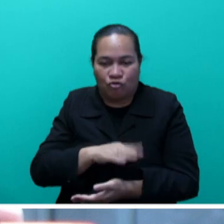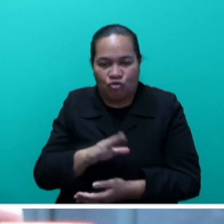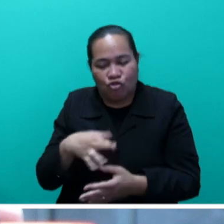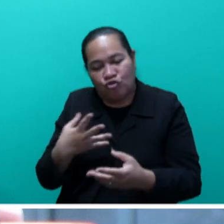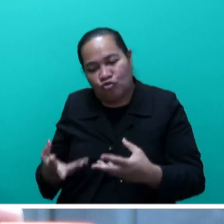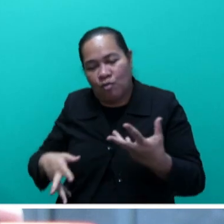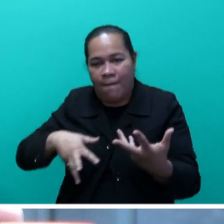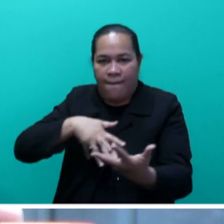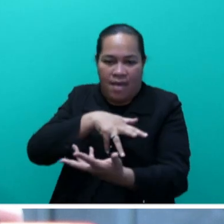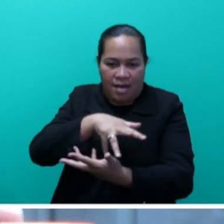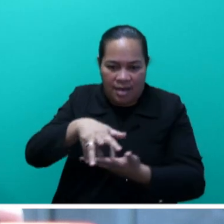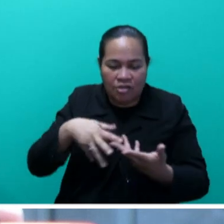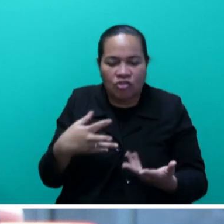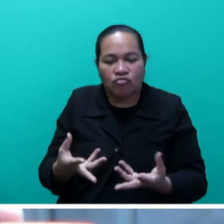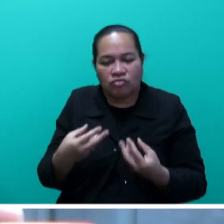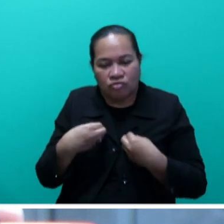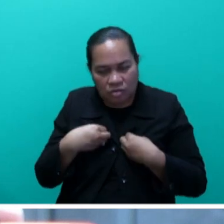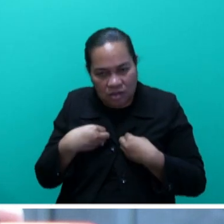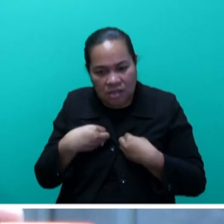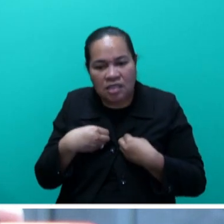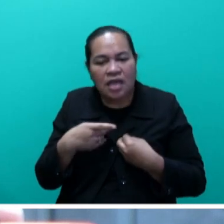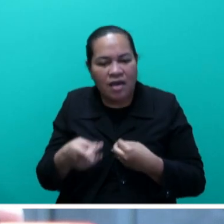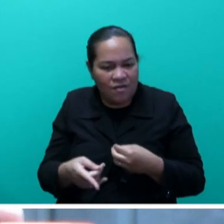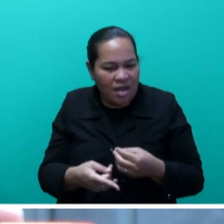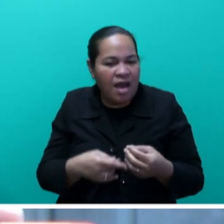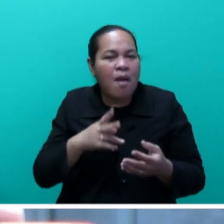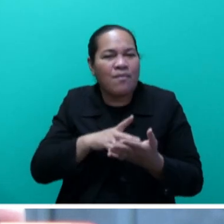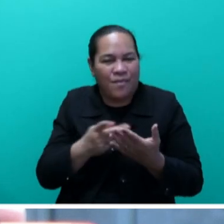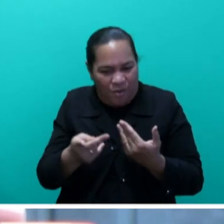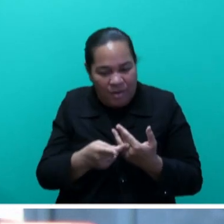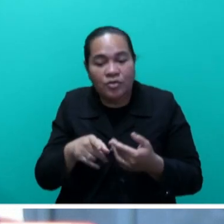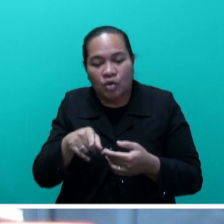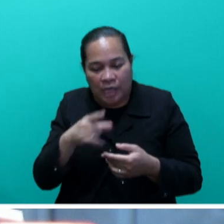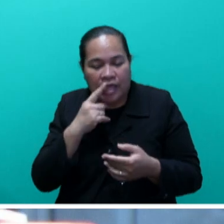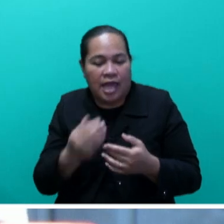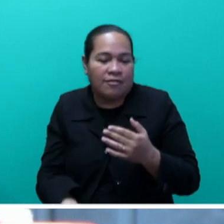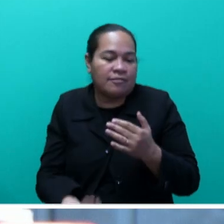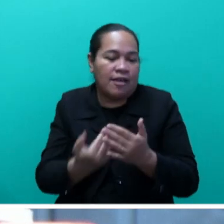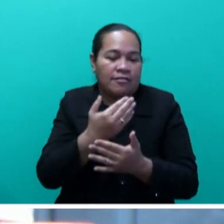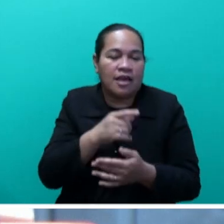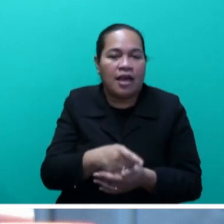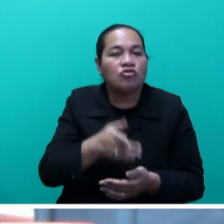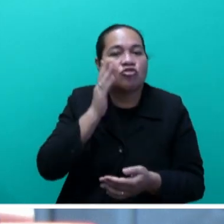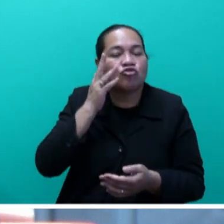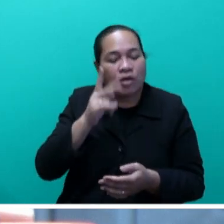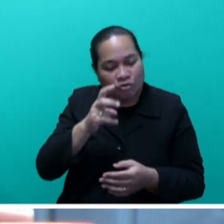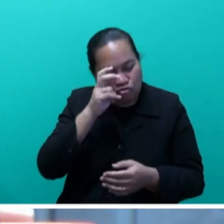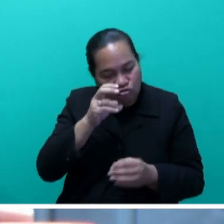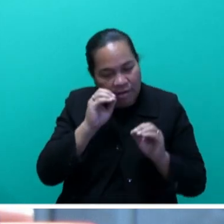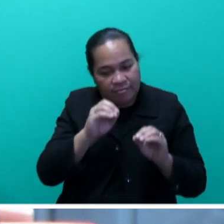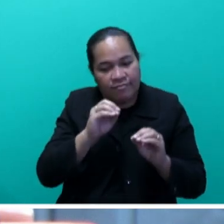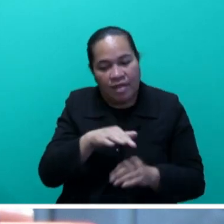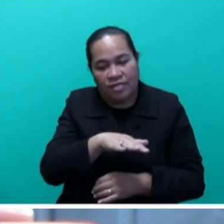to accepted norms, and receive much-needed interventions before they enter into skills training and reintegrated back with families